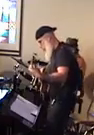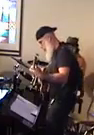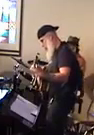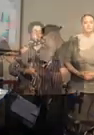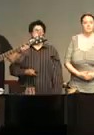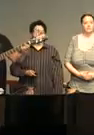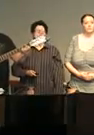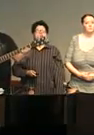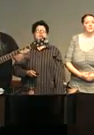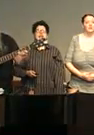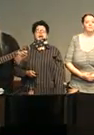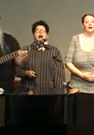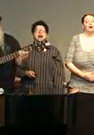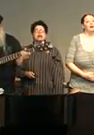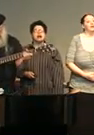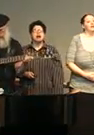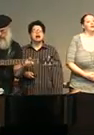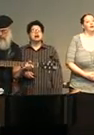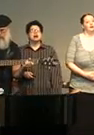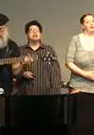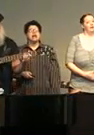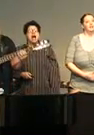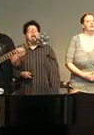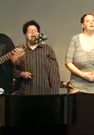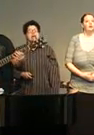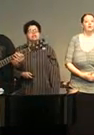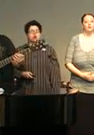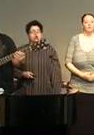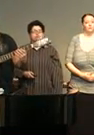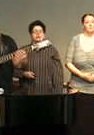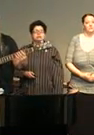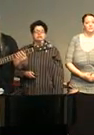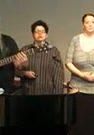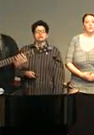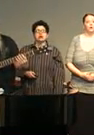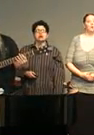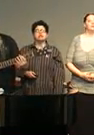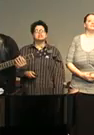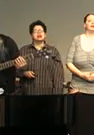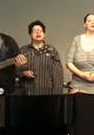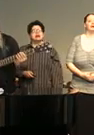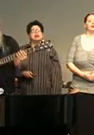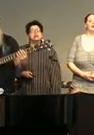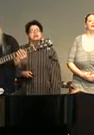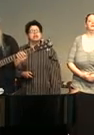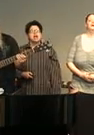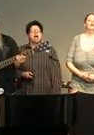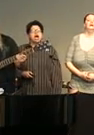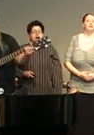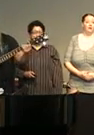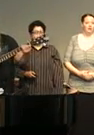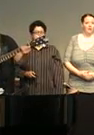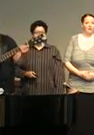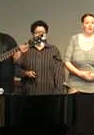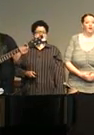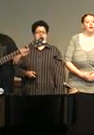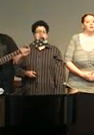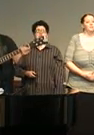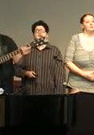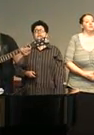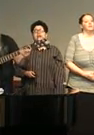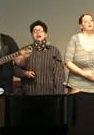beside Jesus be my and hold me to your side